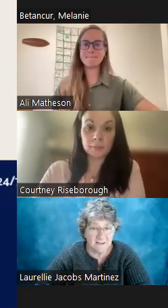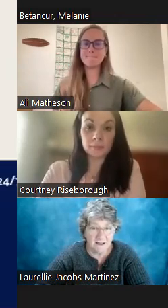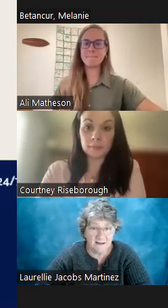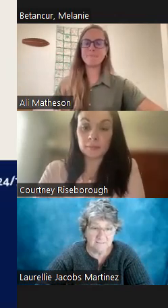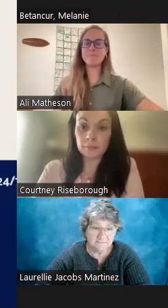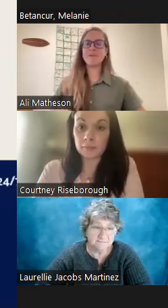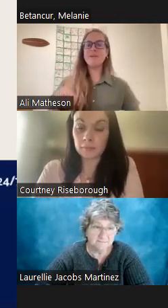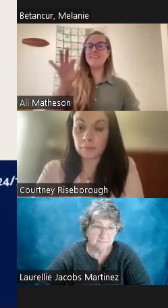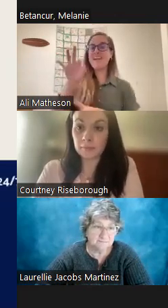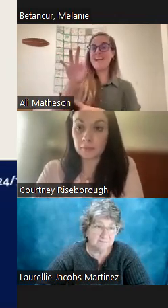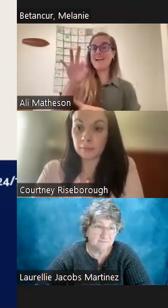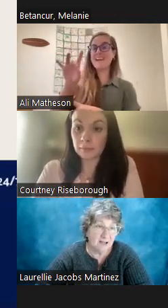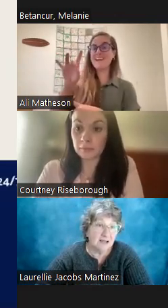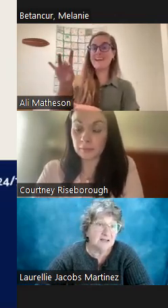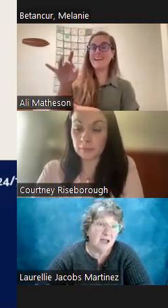Next slide.